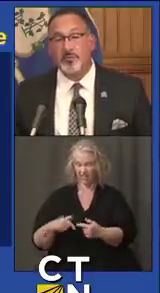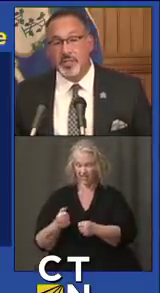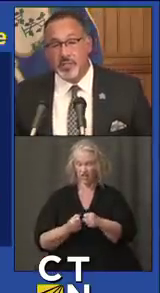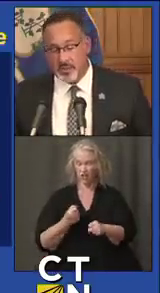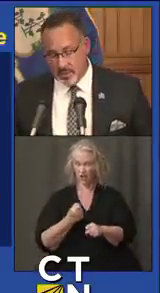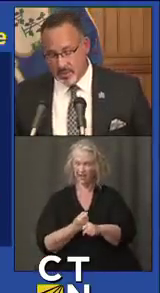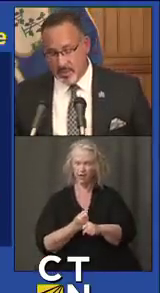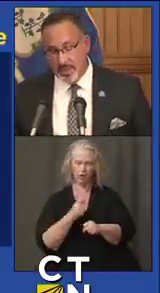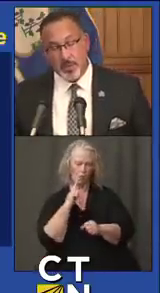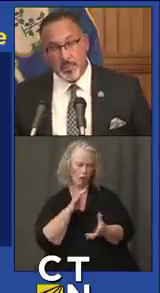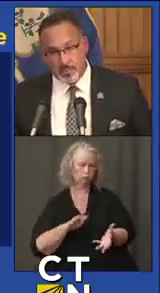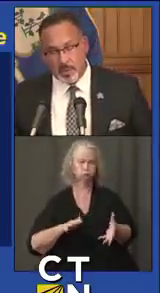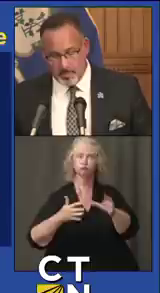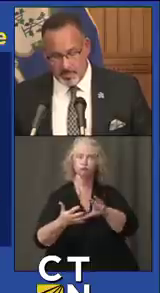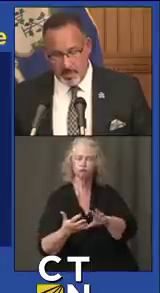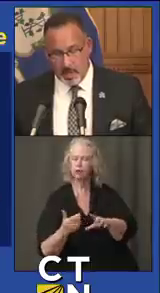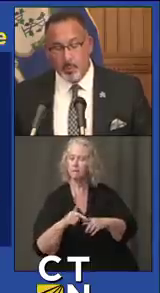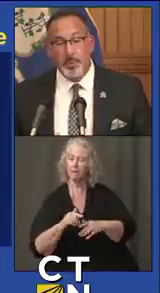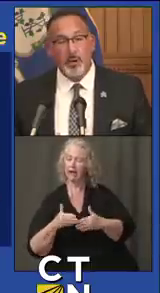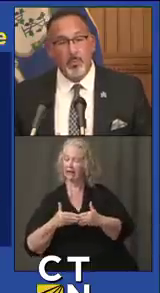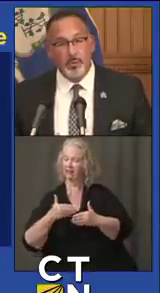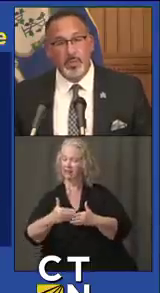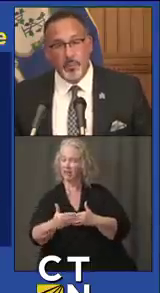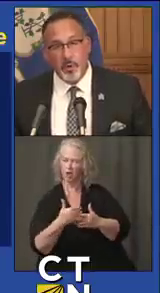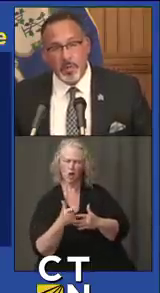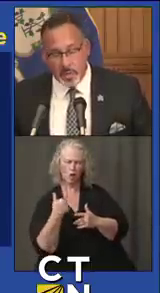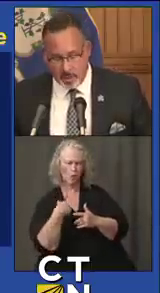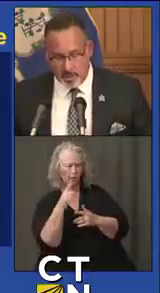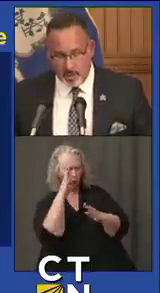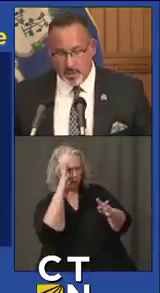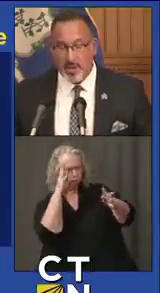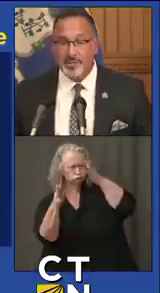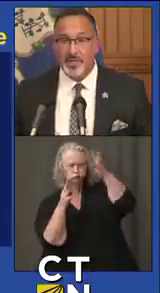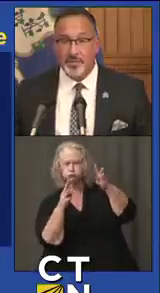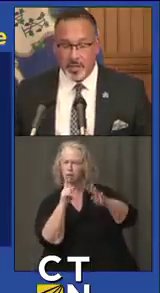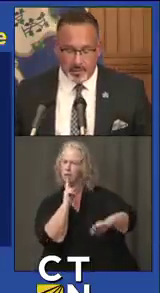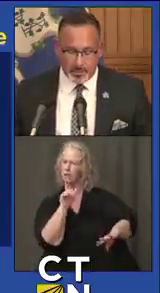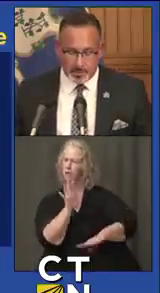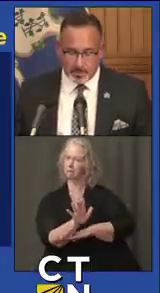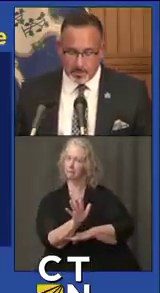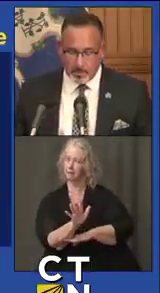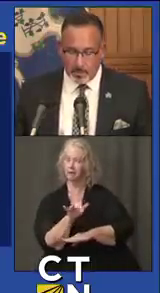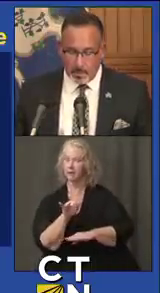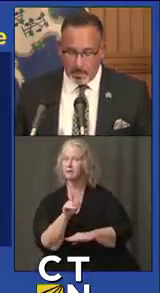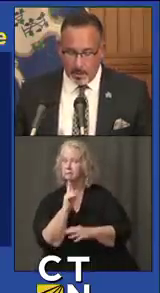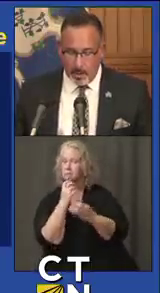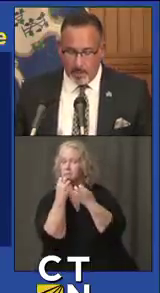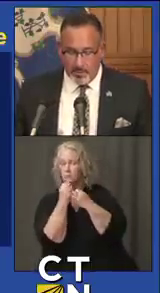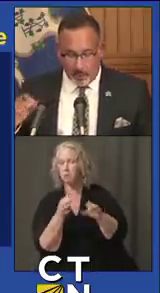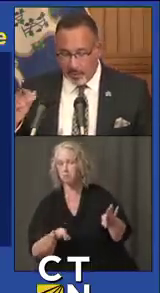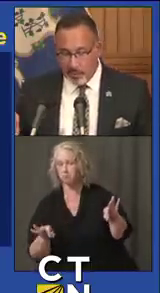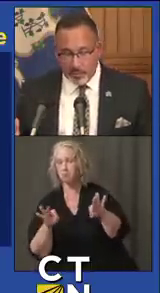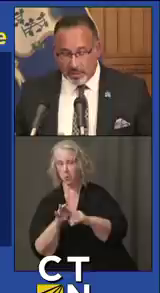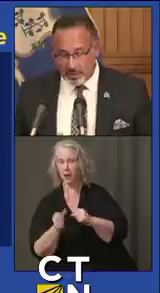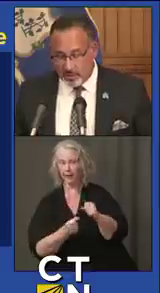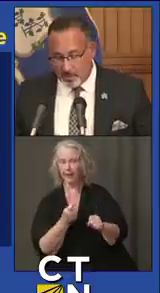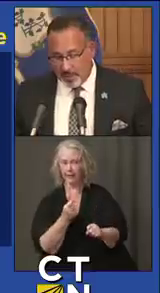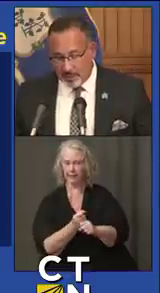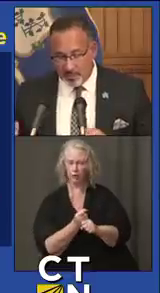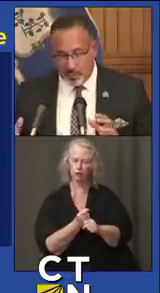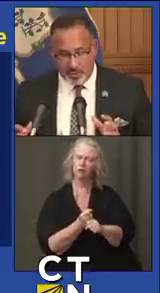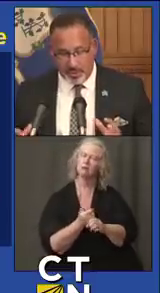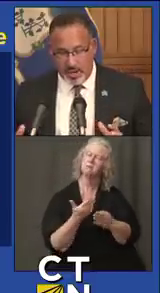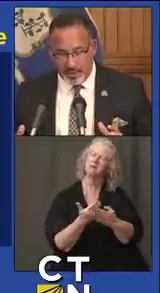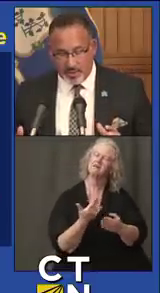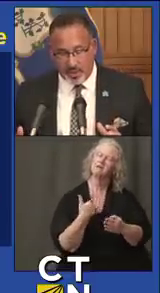with innovation and commitment. It will be our most important year as educators. Before giving you details of the plan,